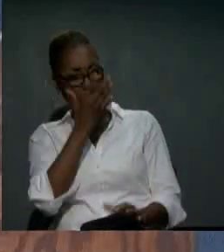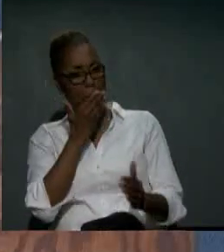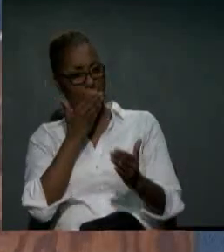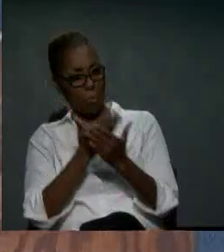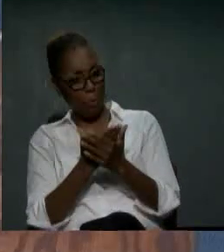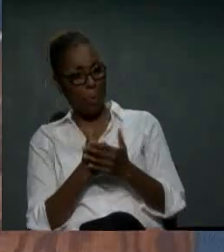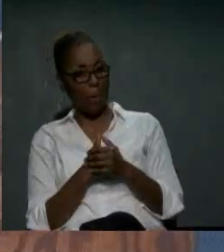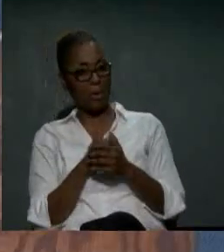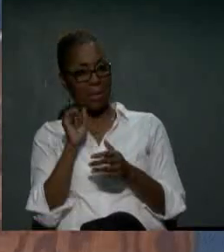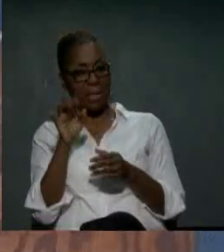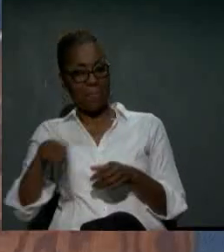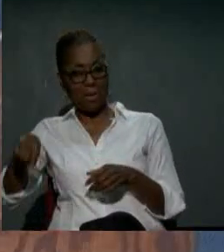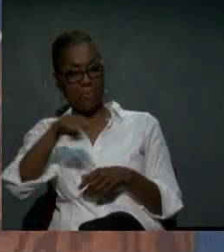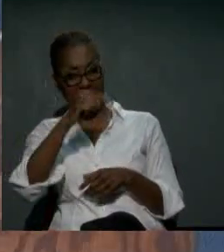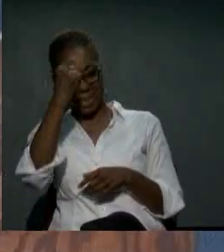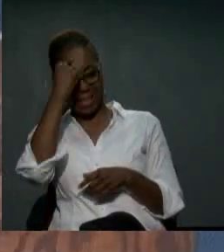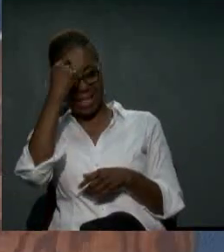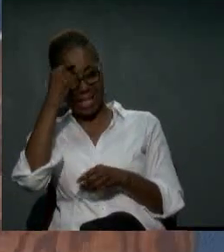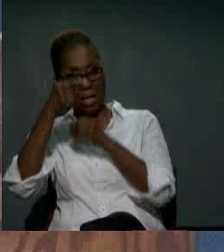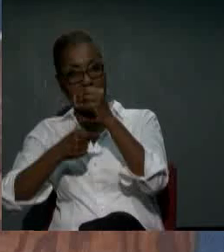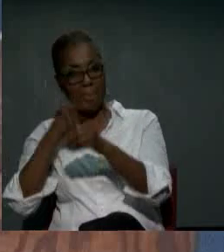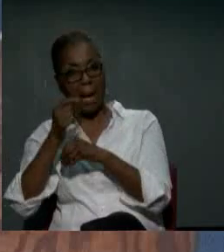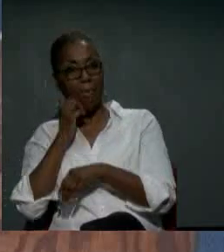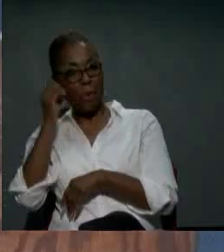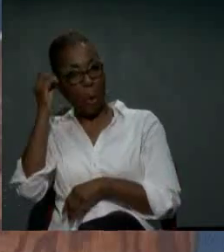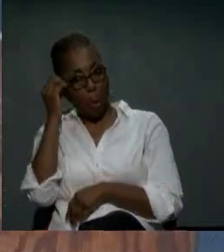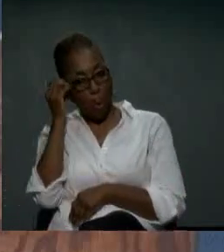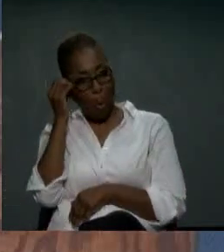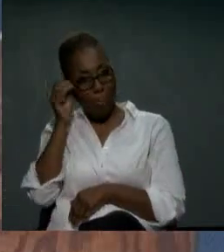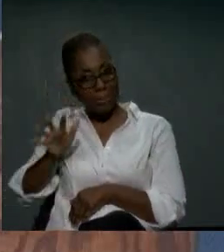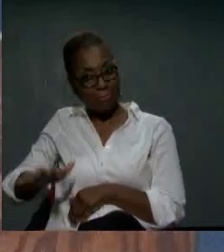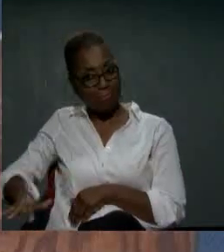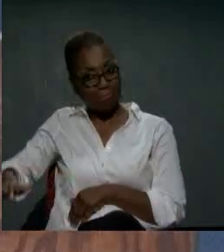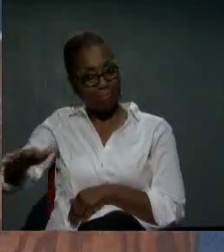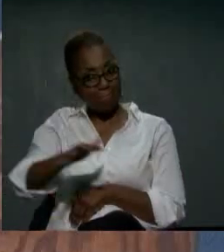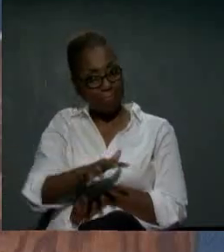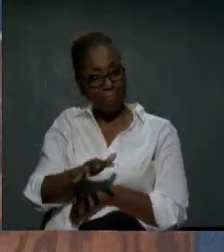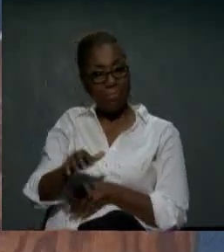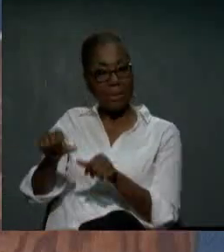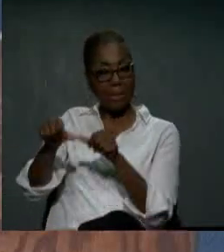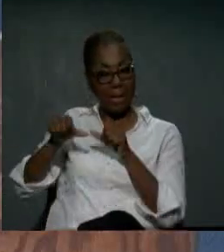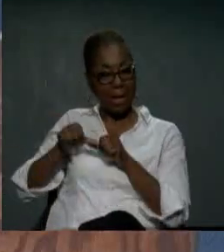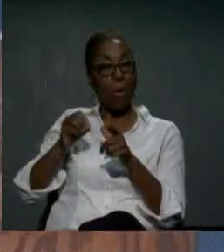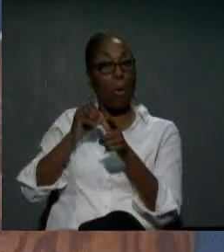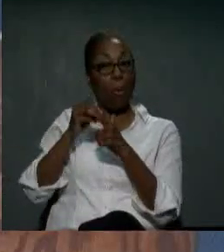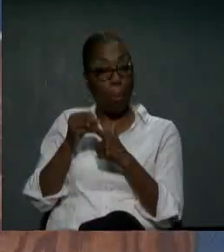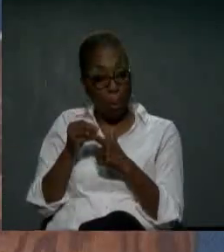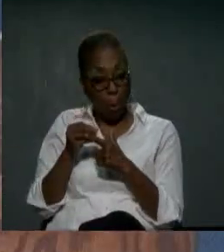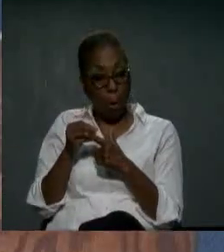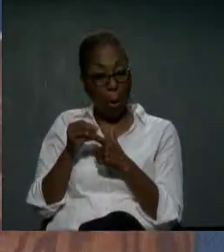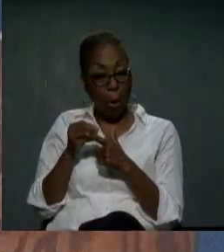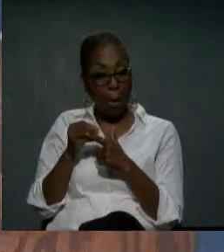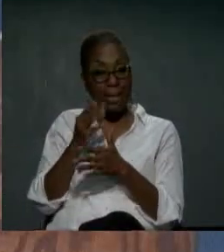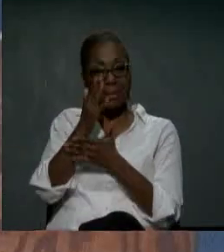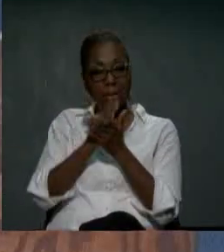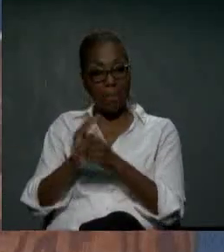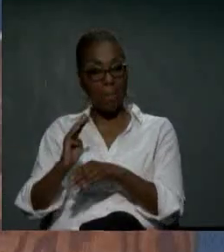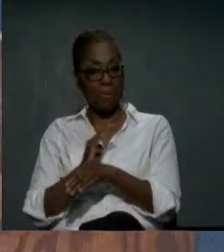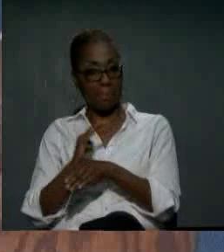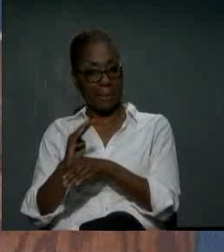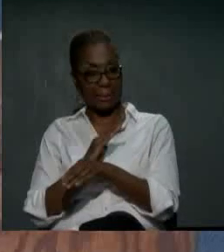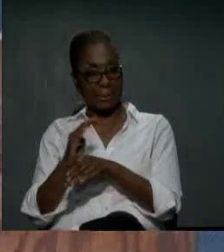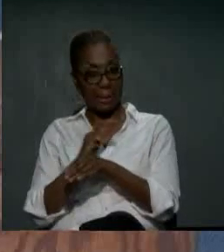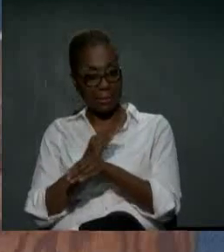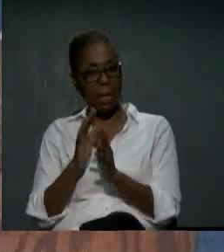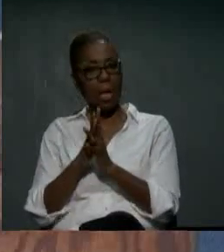appealing if they're thinking about the residential aspects of that area or some of the businesses. There